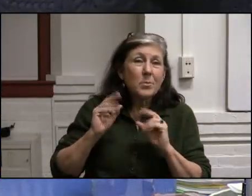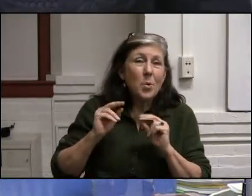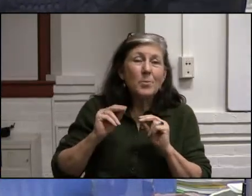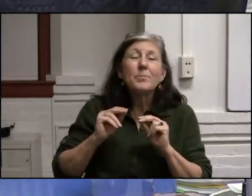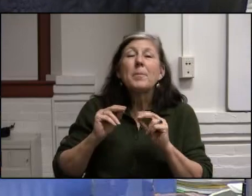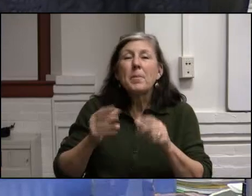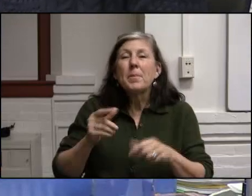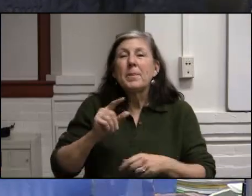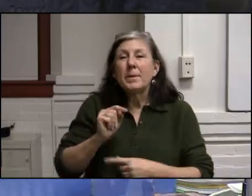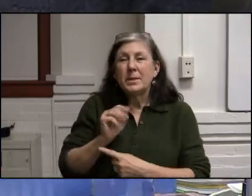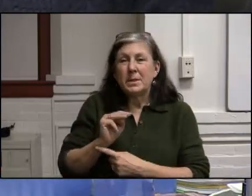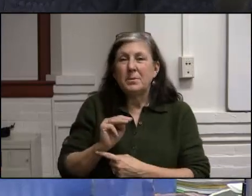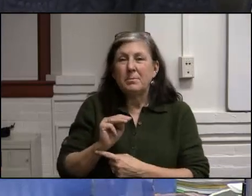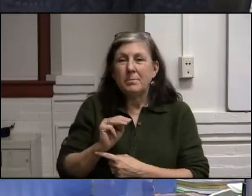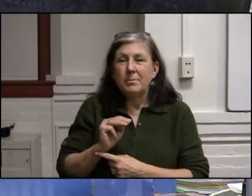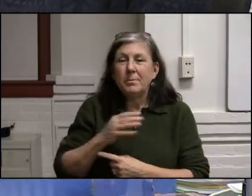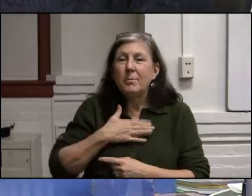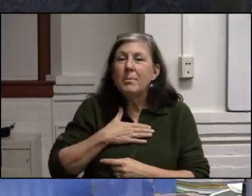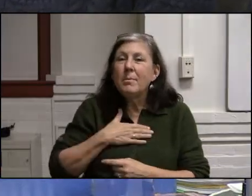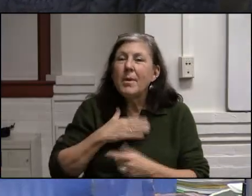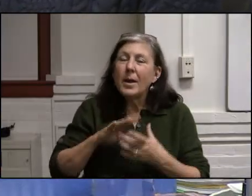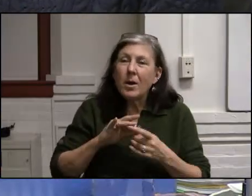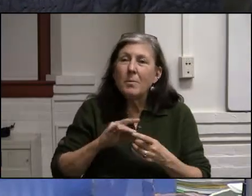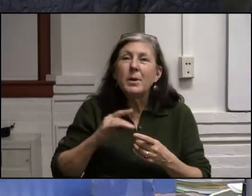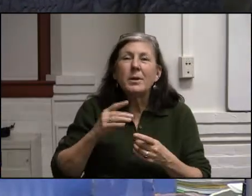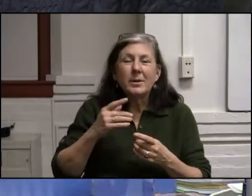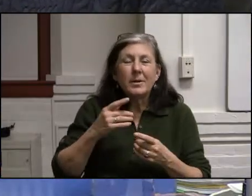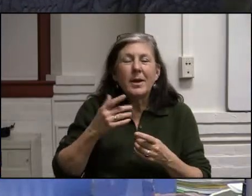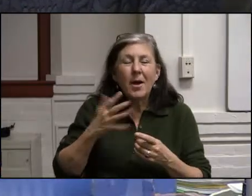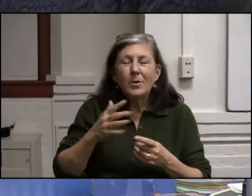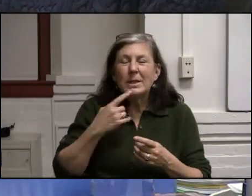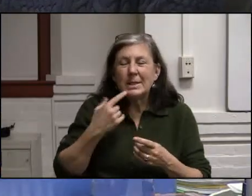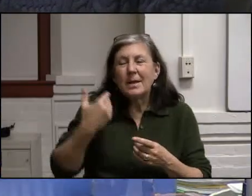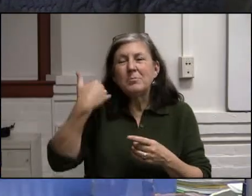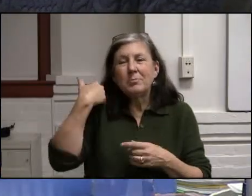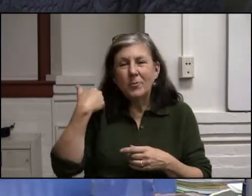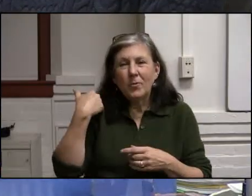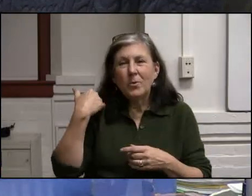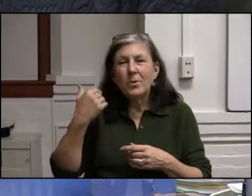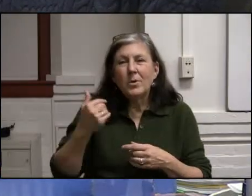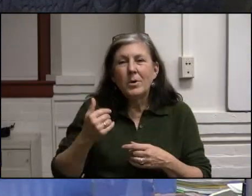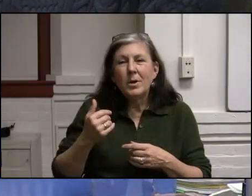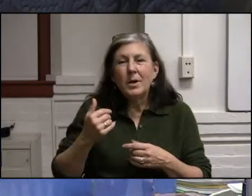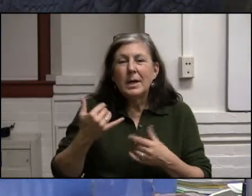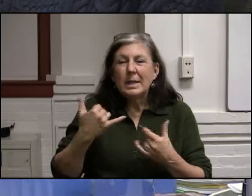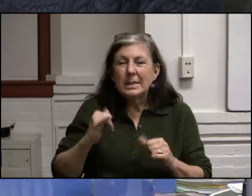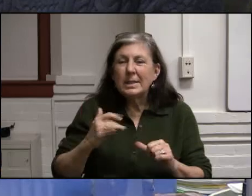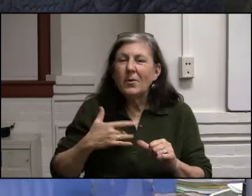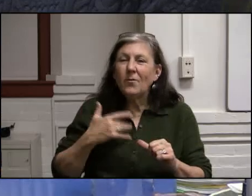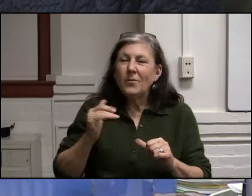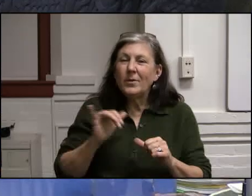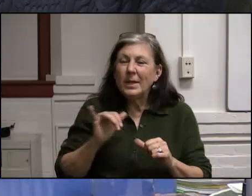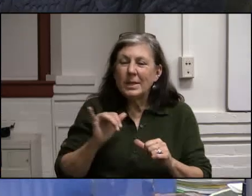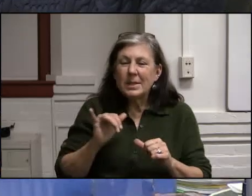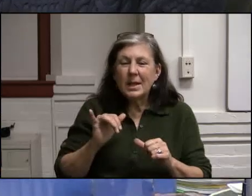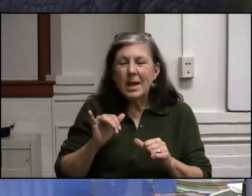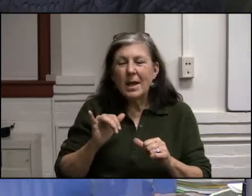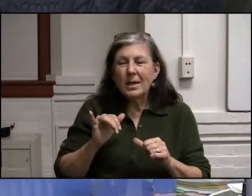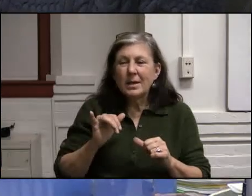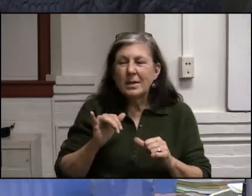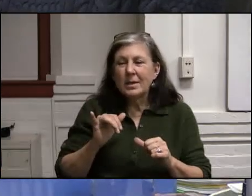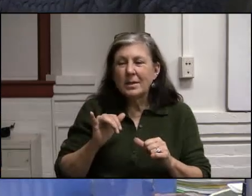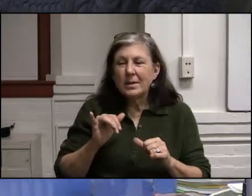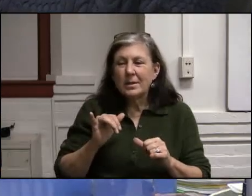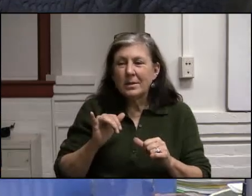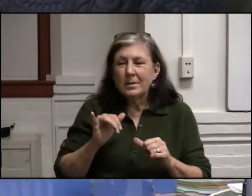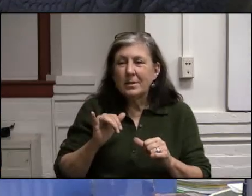My only comment was it's still, and I said this at the last meeting, it still feels like a bit of a solution in search of